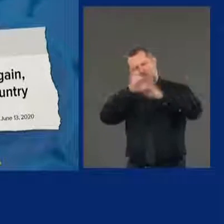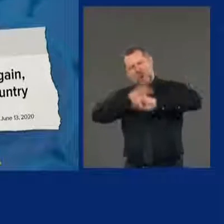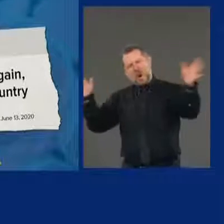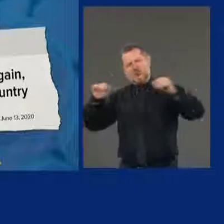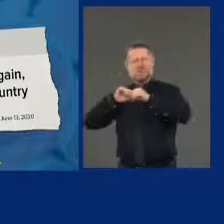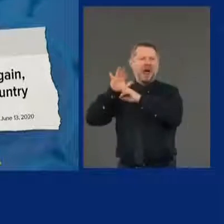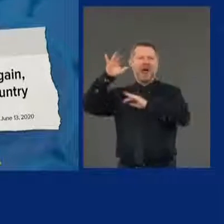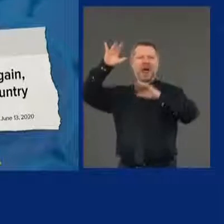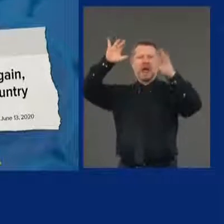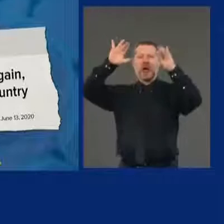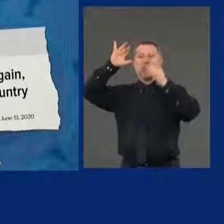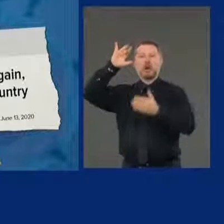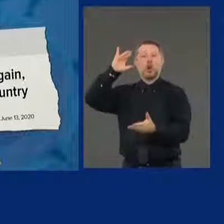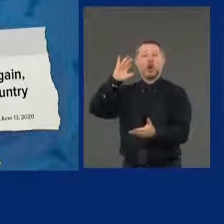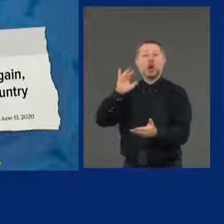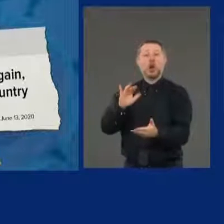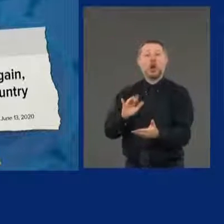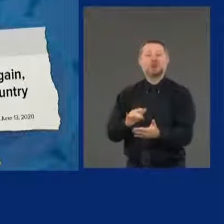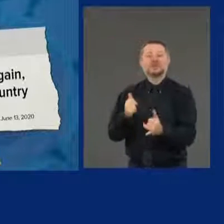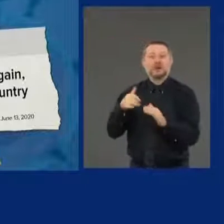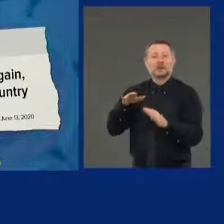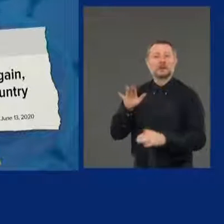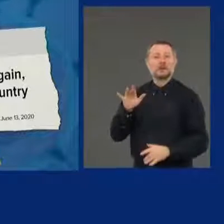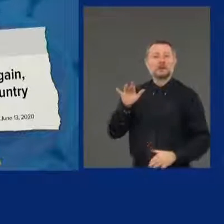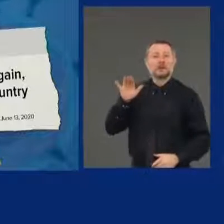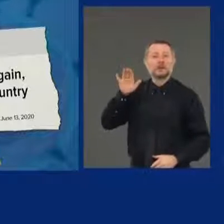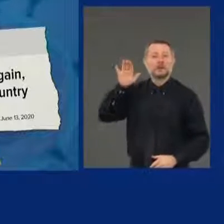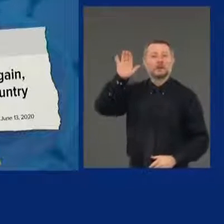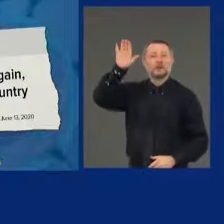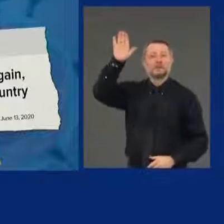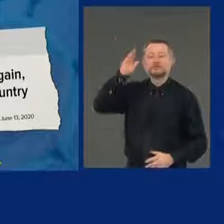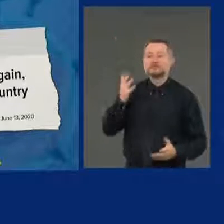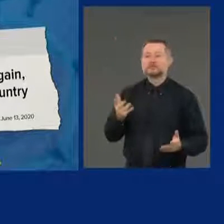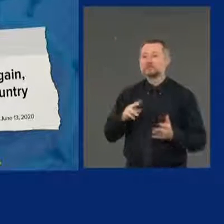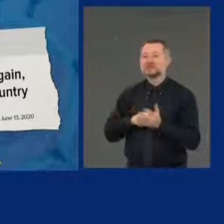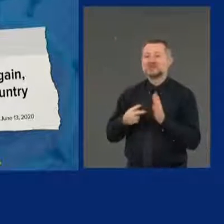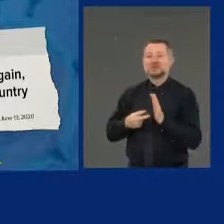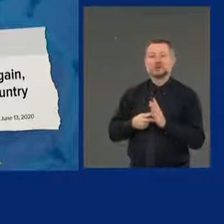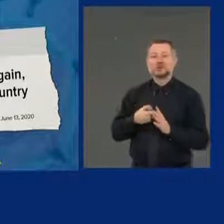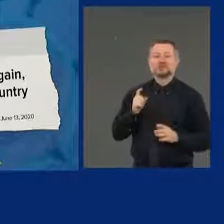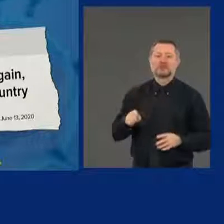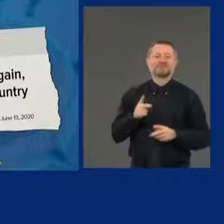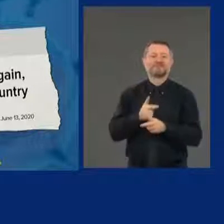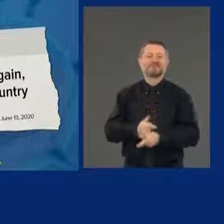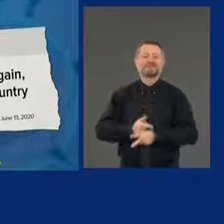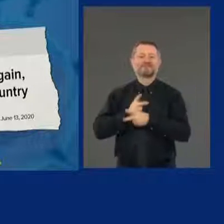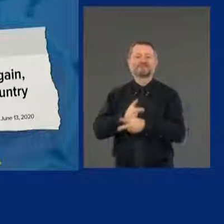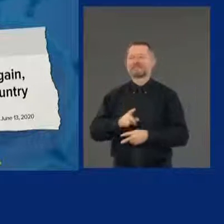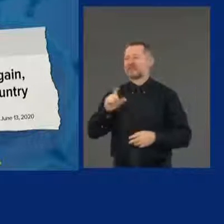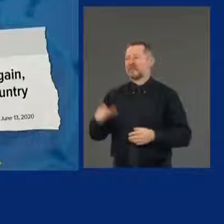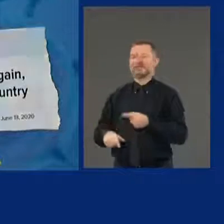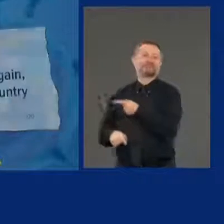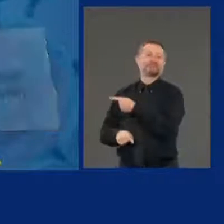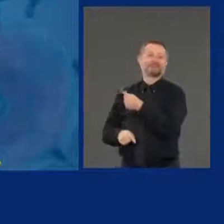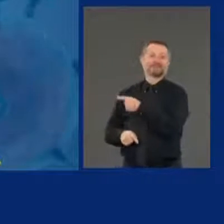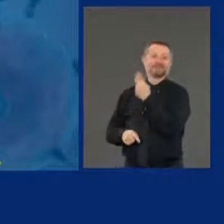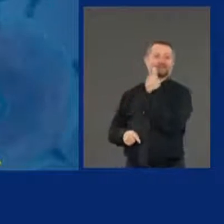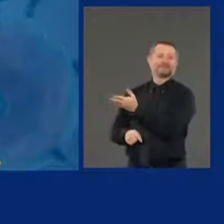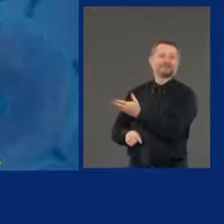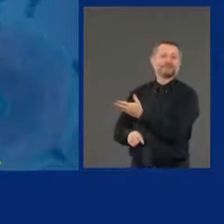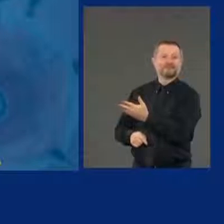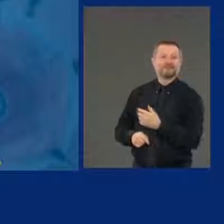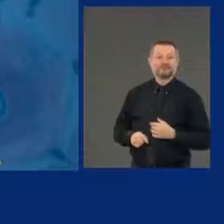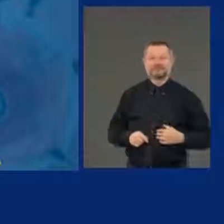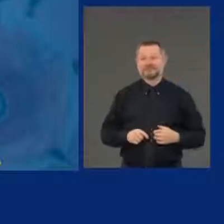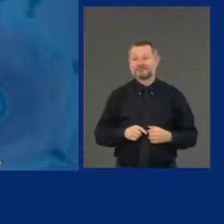situation. So if there's a country that should be showing caution in the reopening, it is Italy. And you see this all